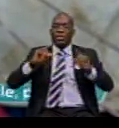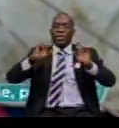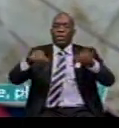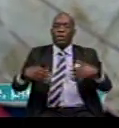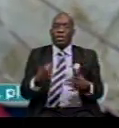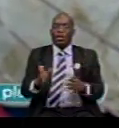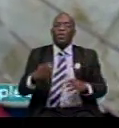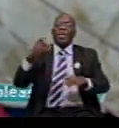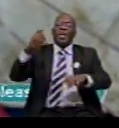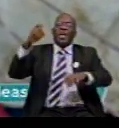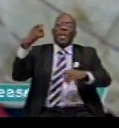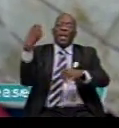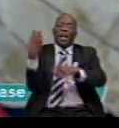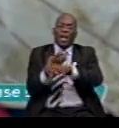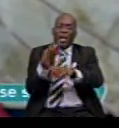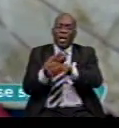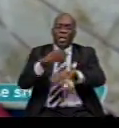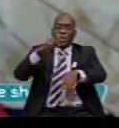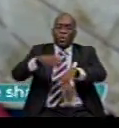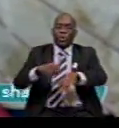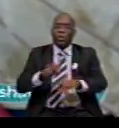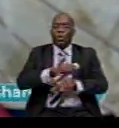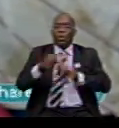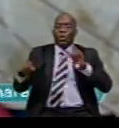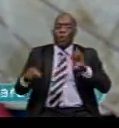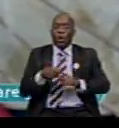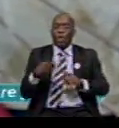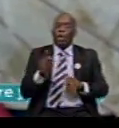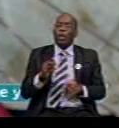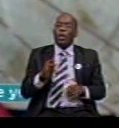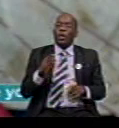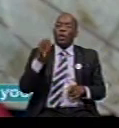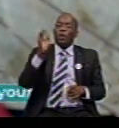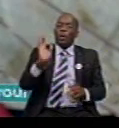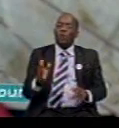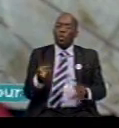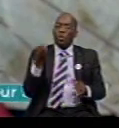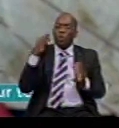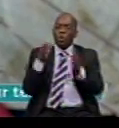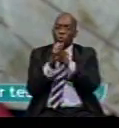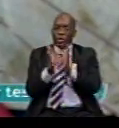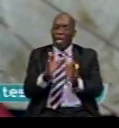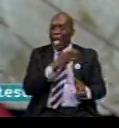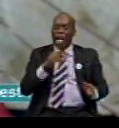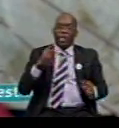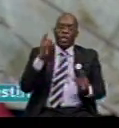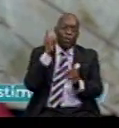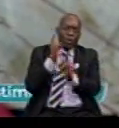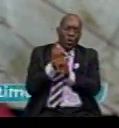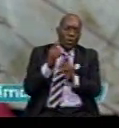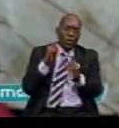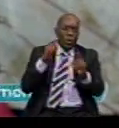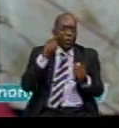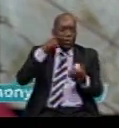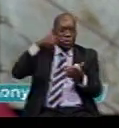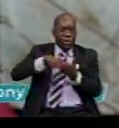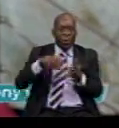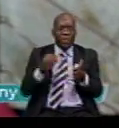when Pastor was praying, and I discovered I just disappeared, and my body is getting